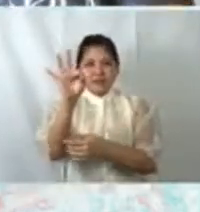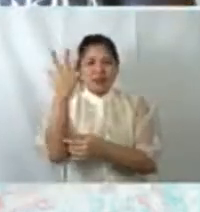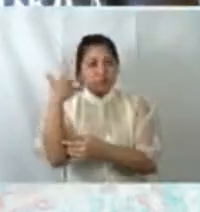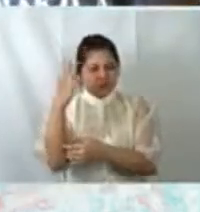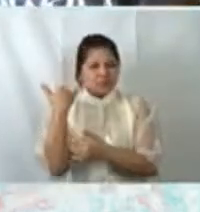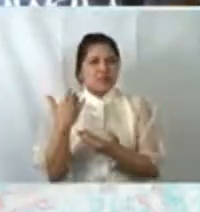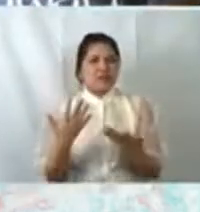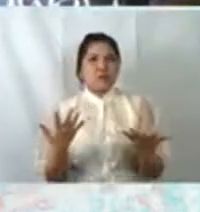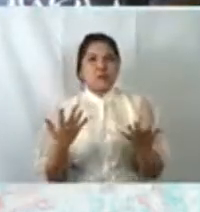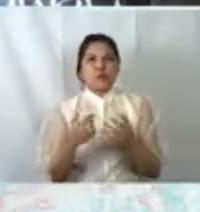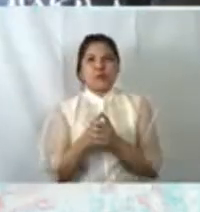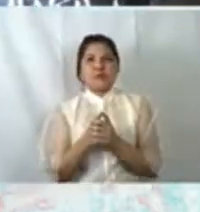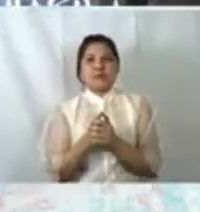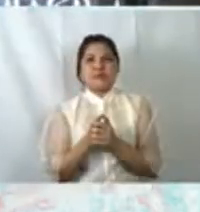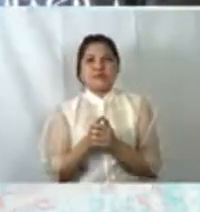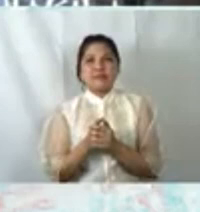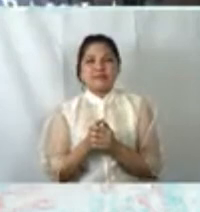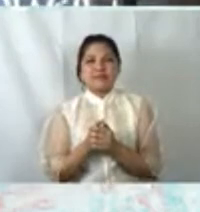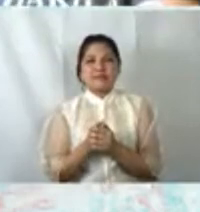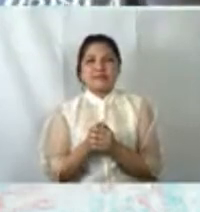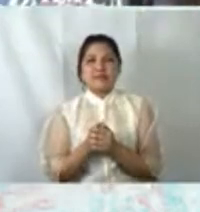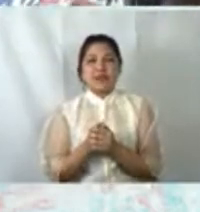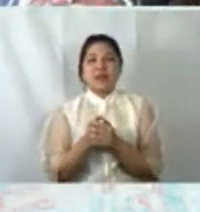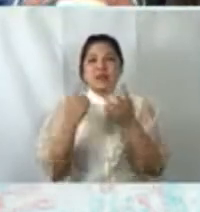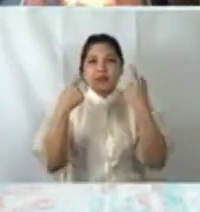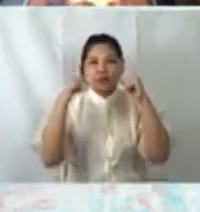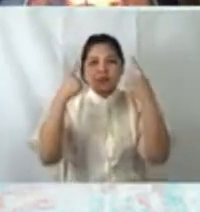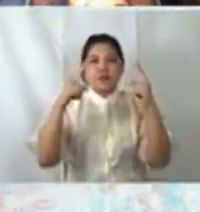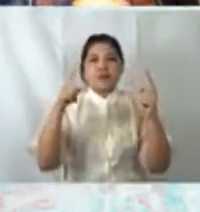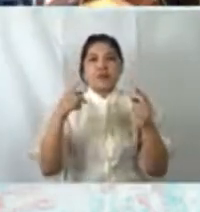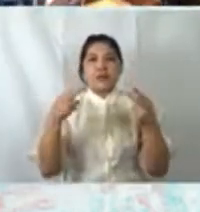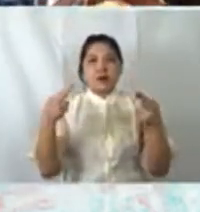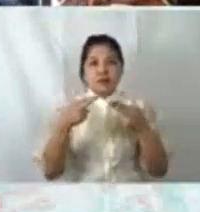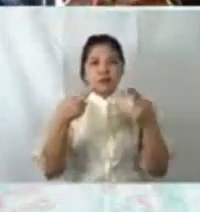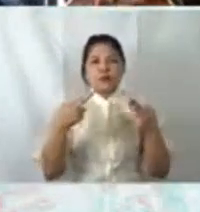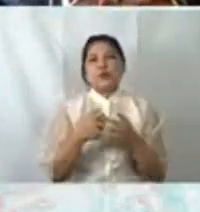1898 by our own accord, the victory of the revolution.